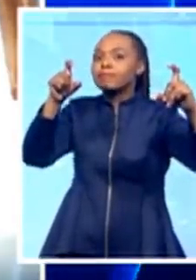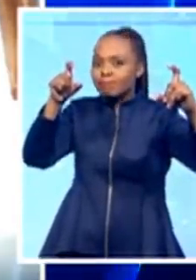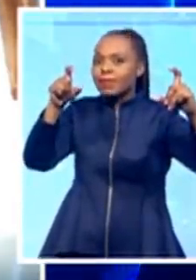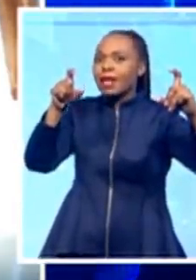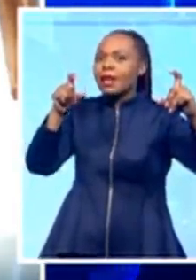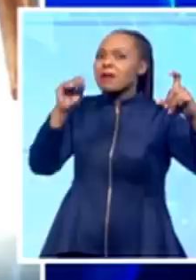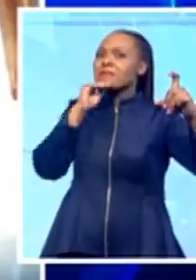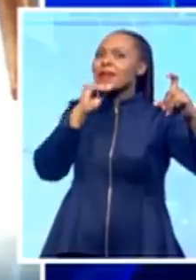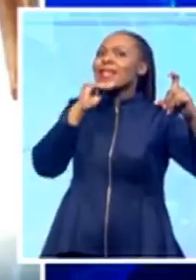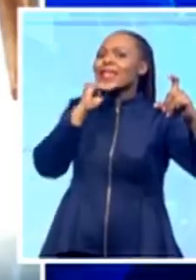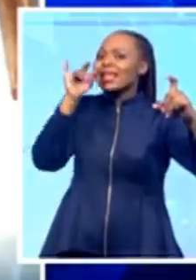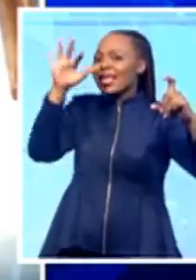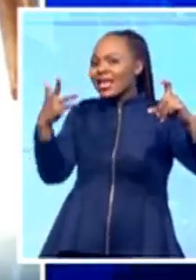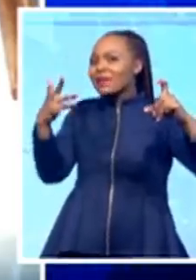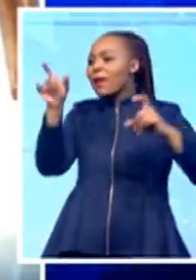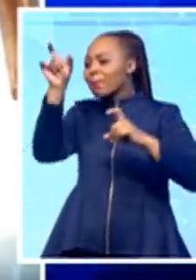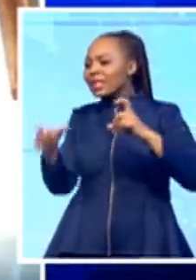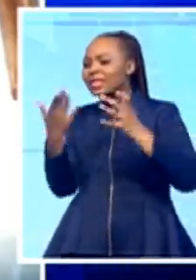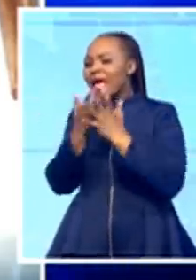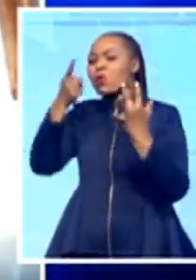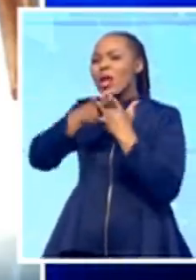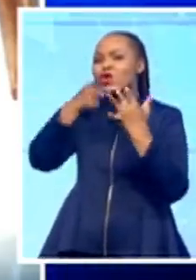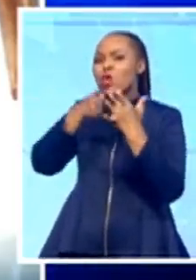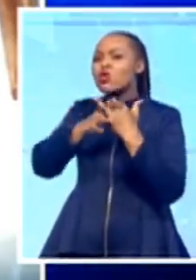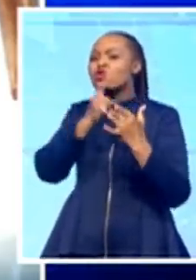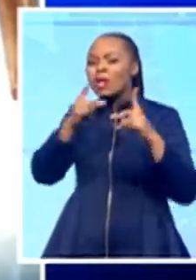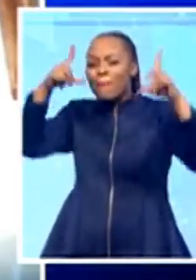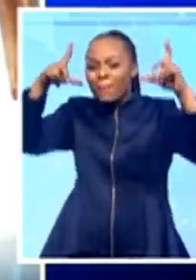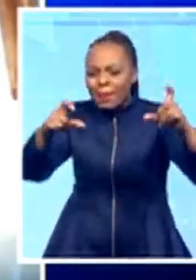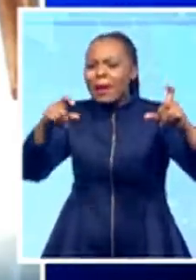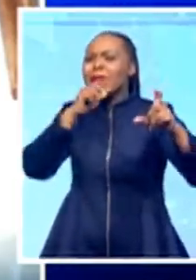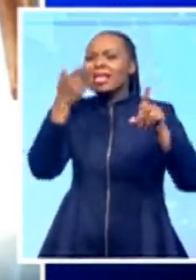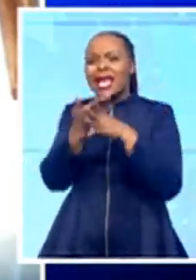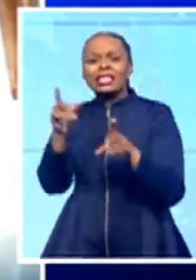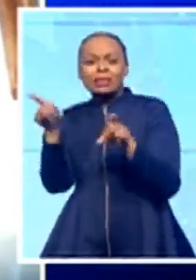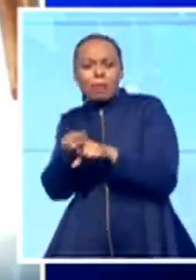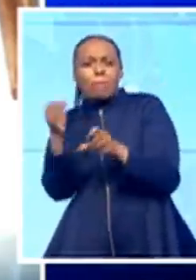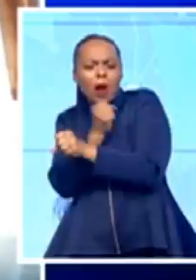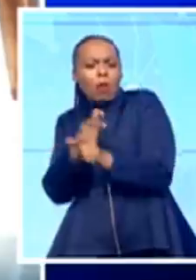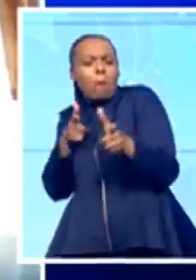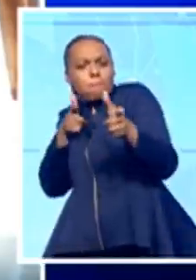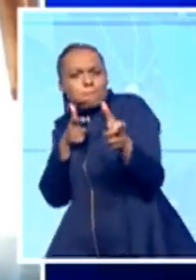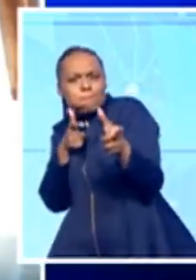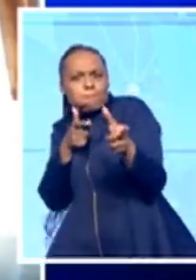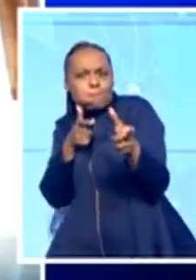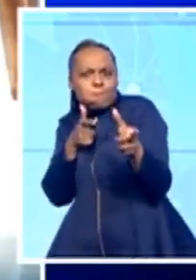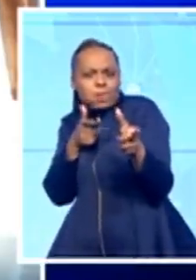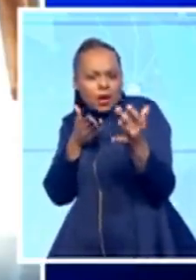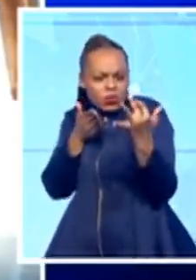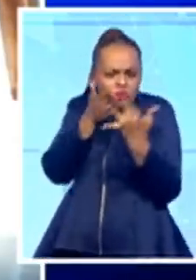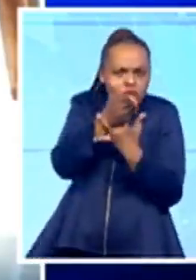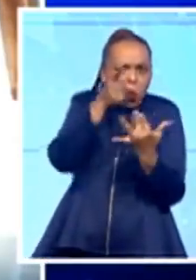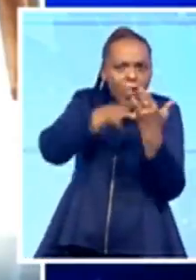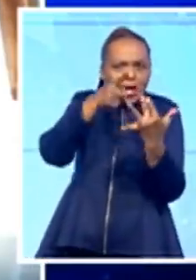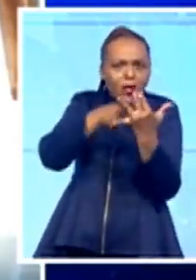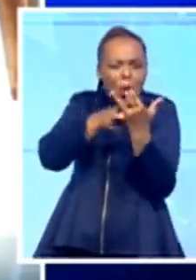same amount of time and effort it takes to take a picture is the same amount of effort to squeeze a trigger on a gun. So we're even